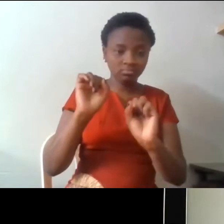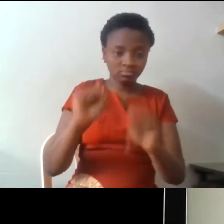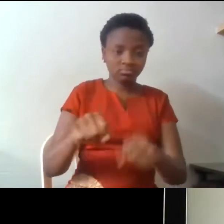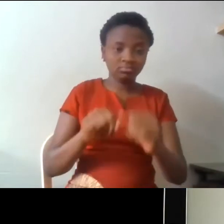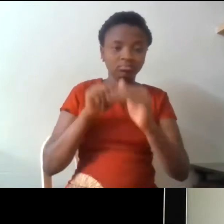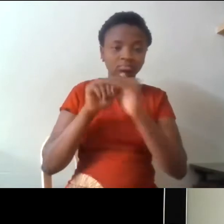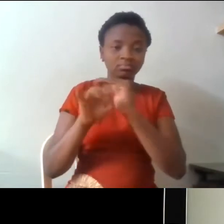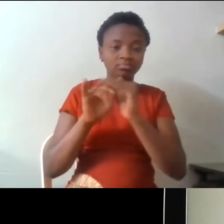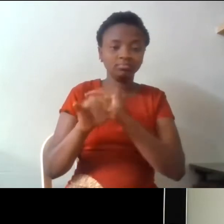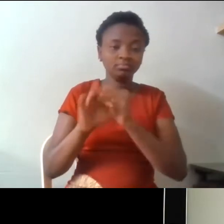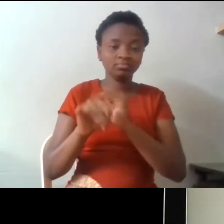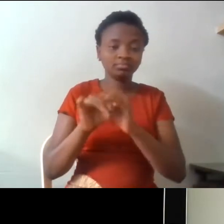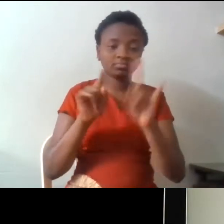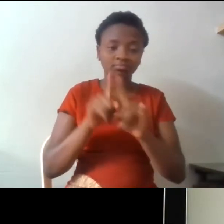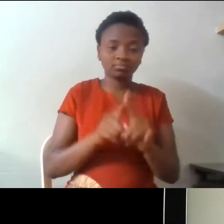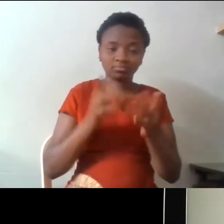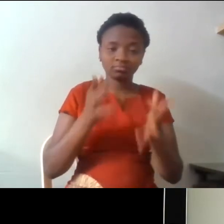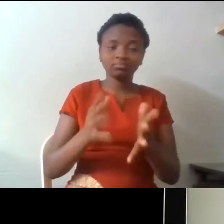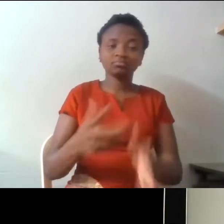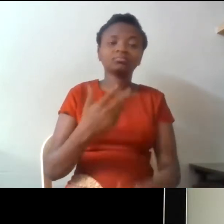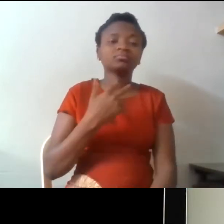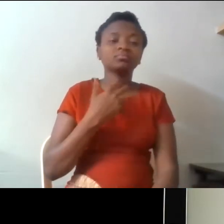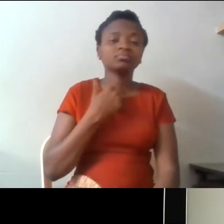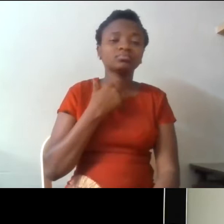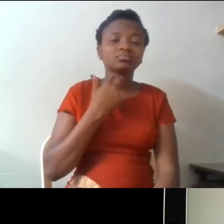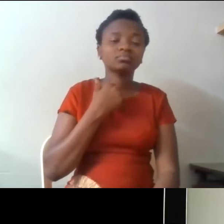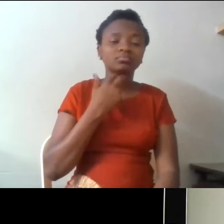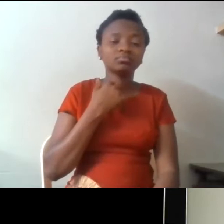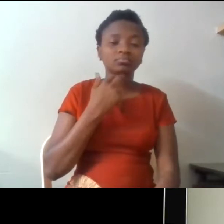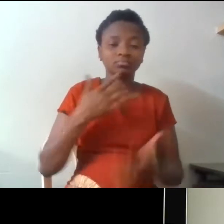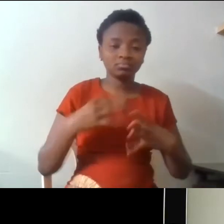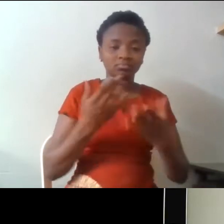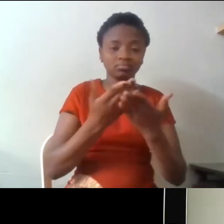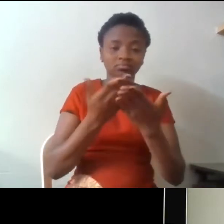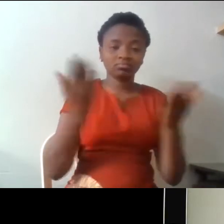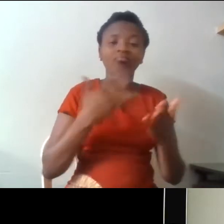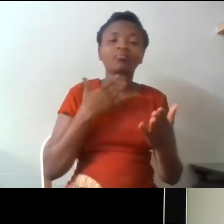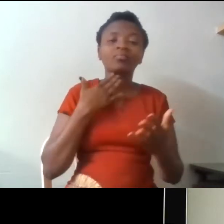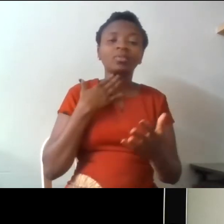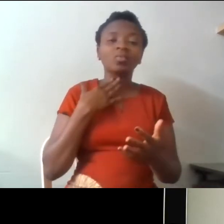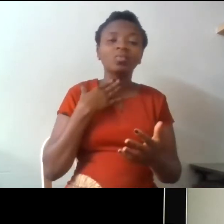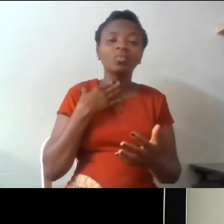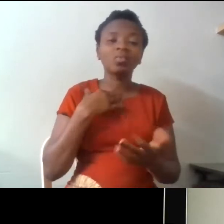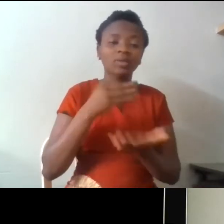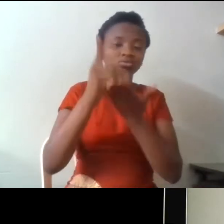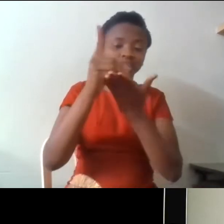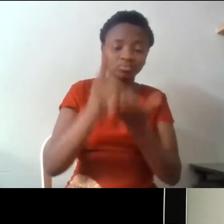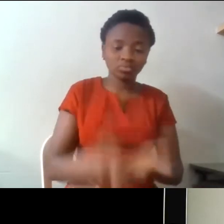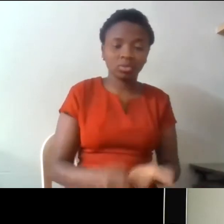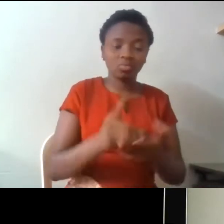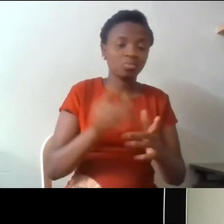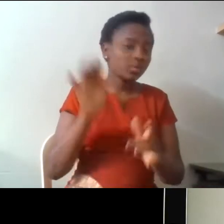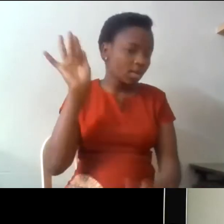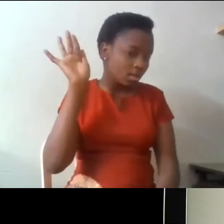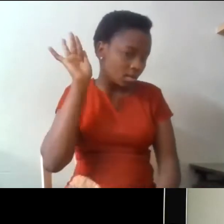would be available in audio format for those who want to download it and listen to the full report. We also